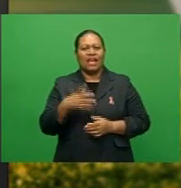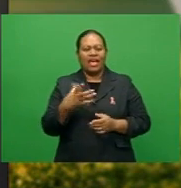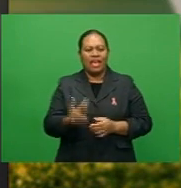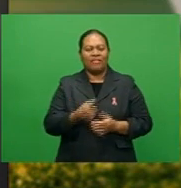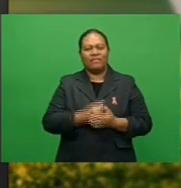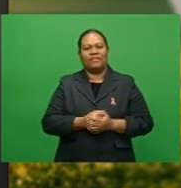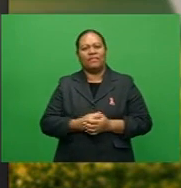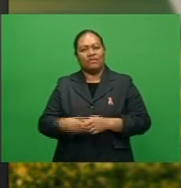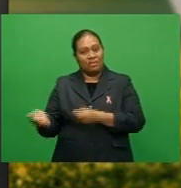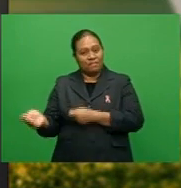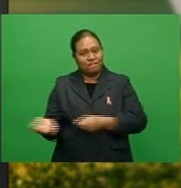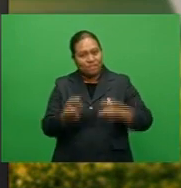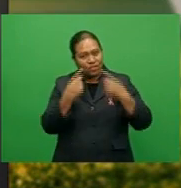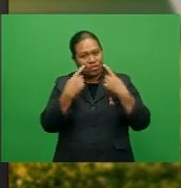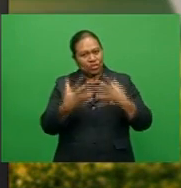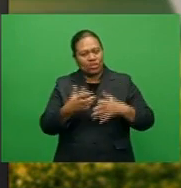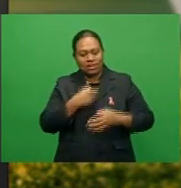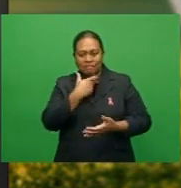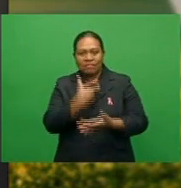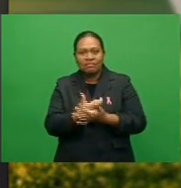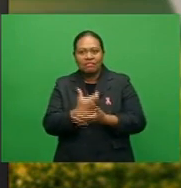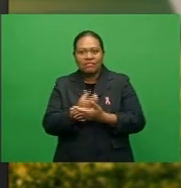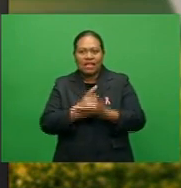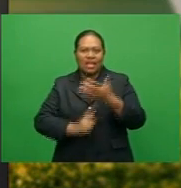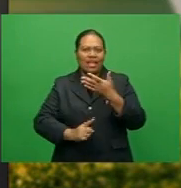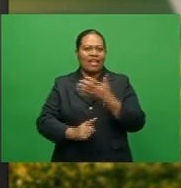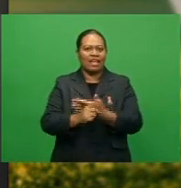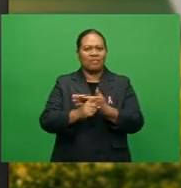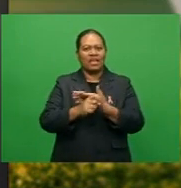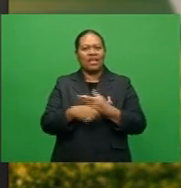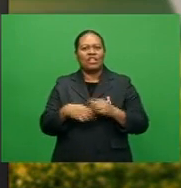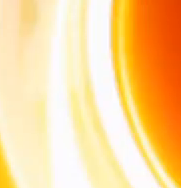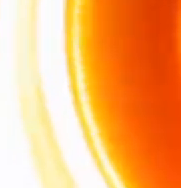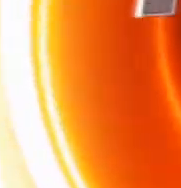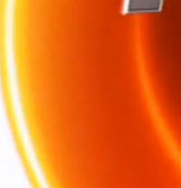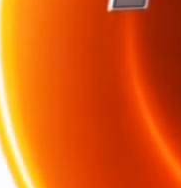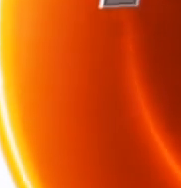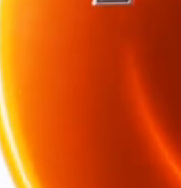fairway. He would pull off an impressive shot from the path and go on to save par.